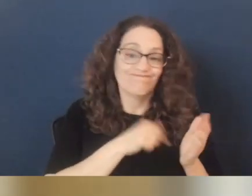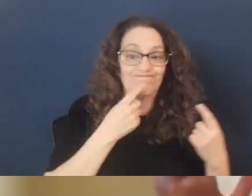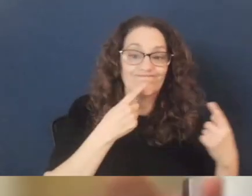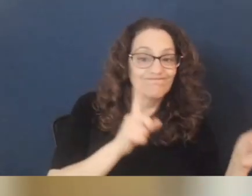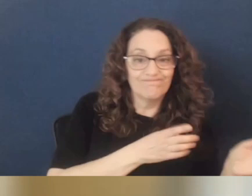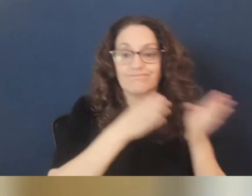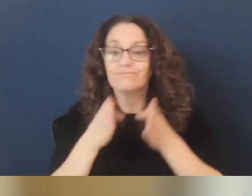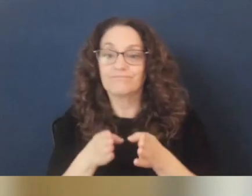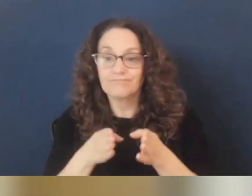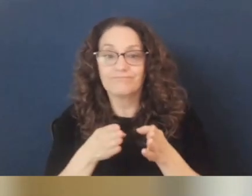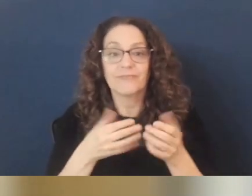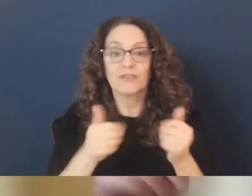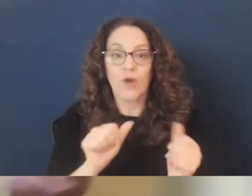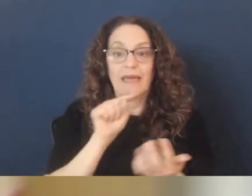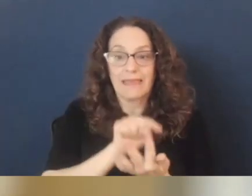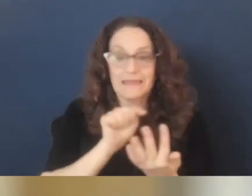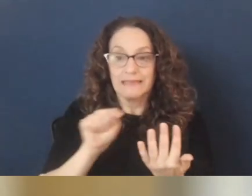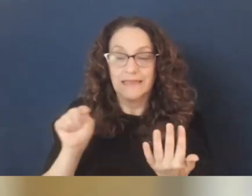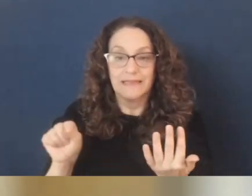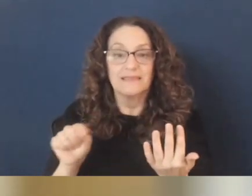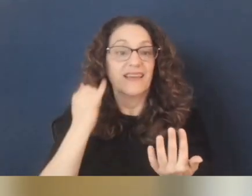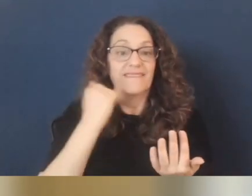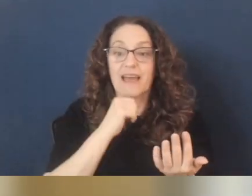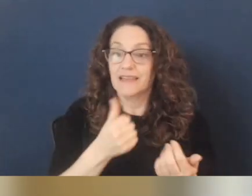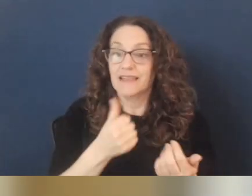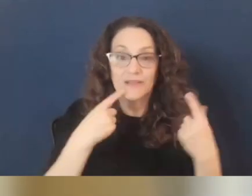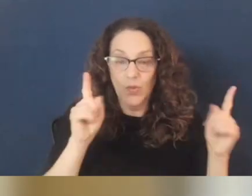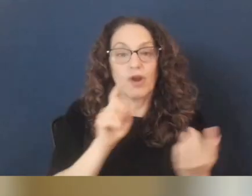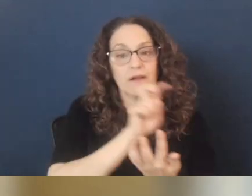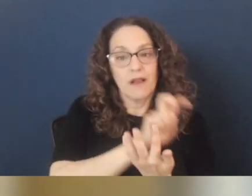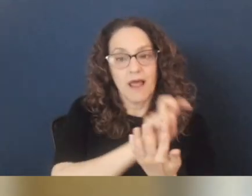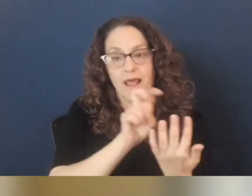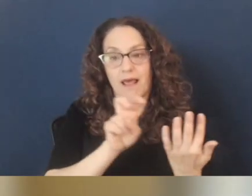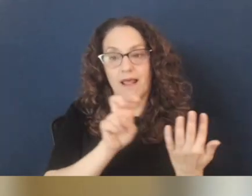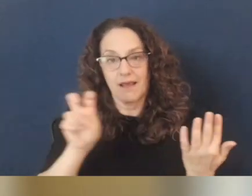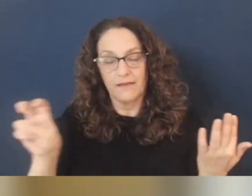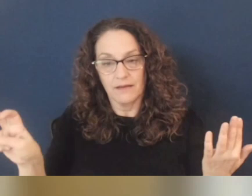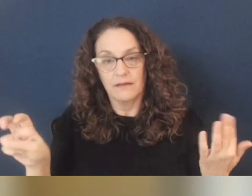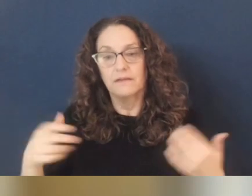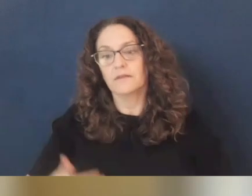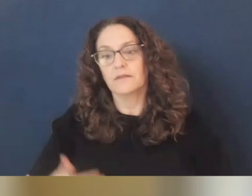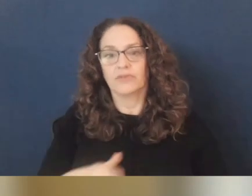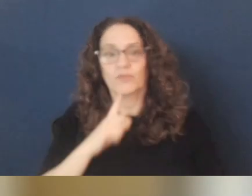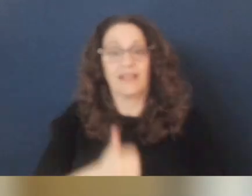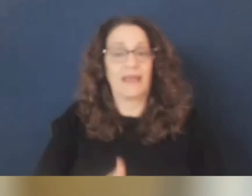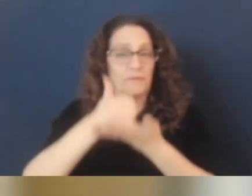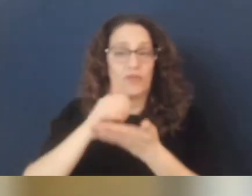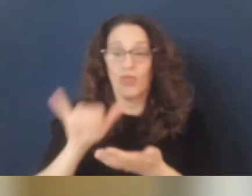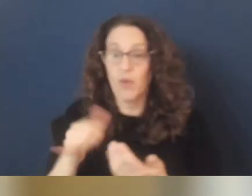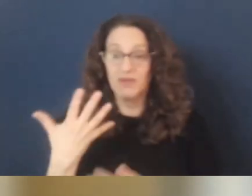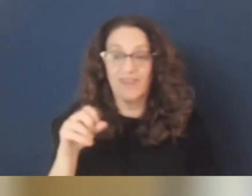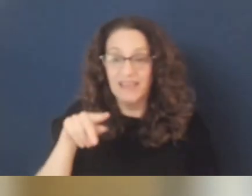if it doesn't work, then try that. And if it doesn't work, going through five steps. And I found that those five steps